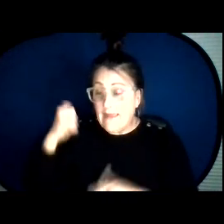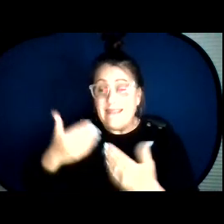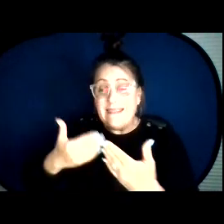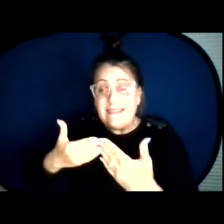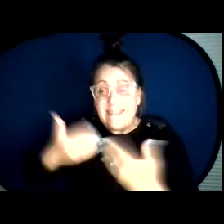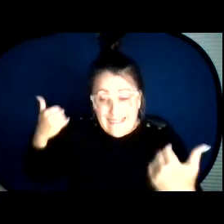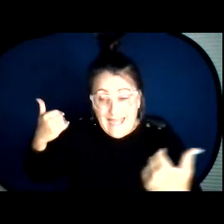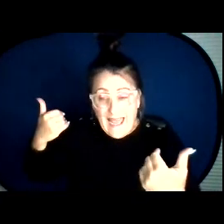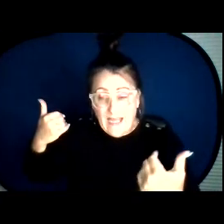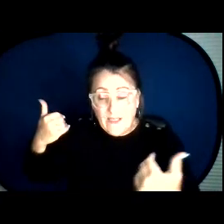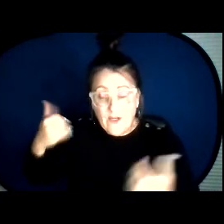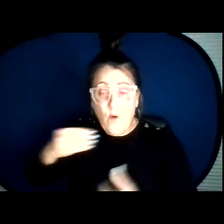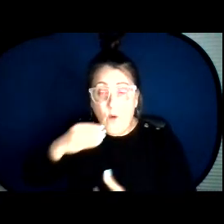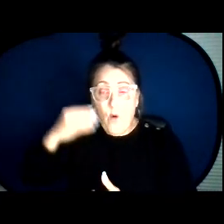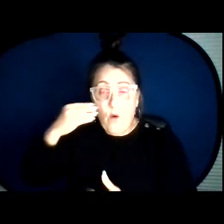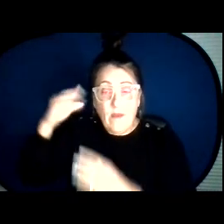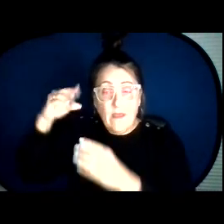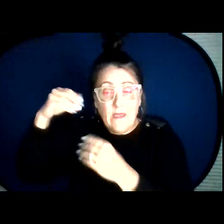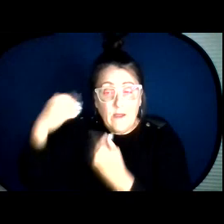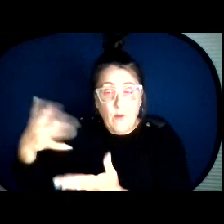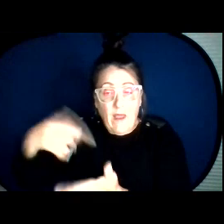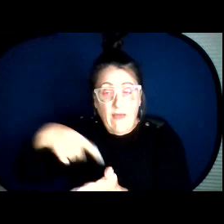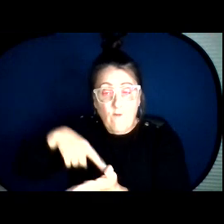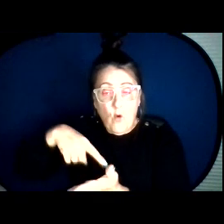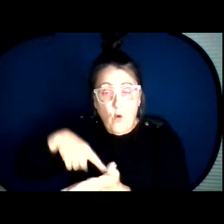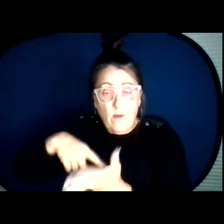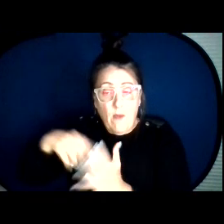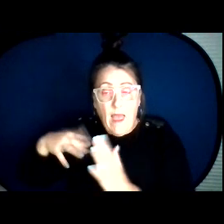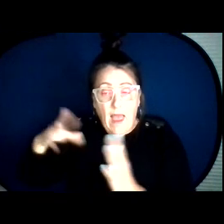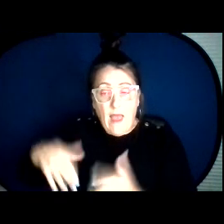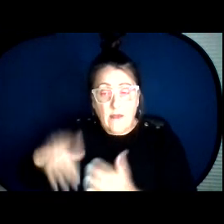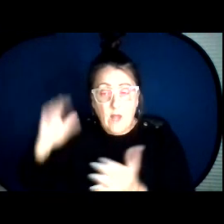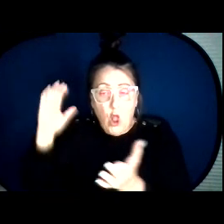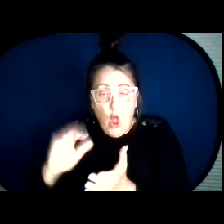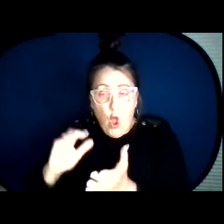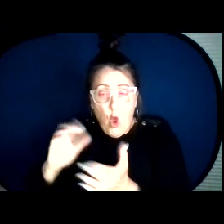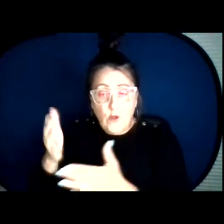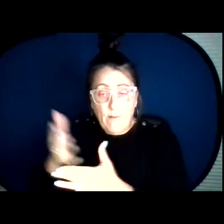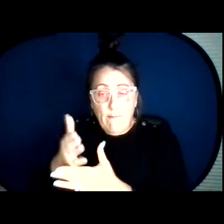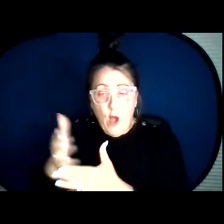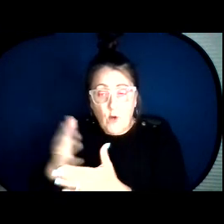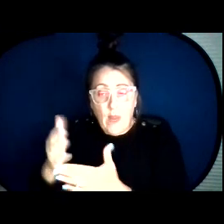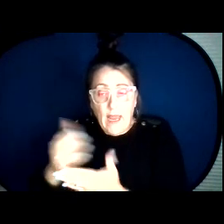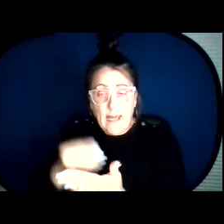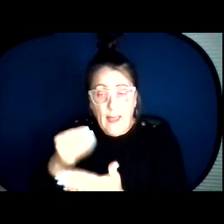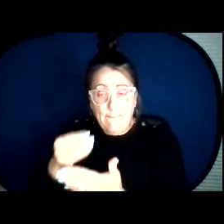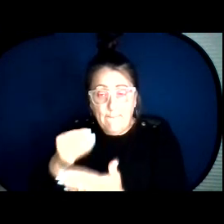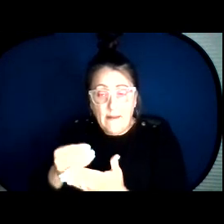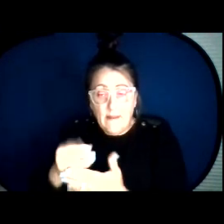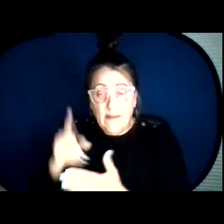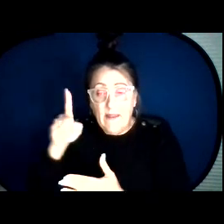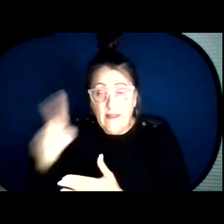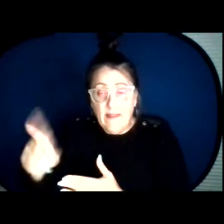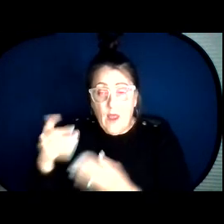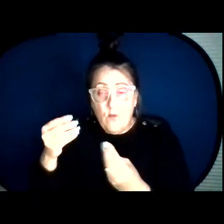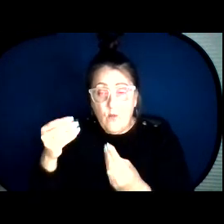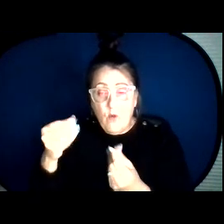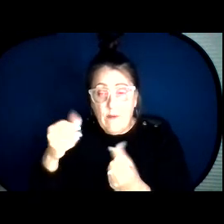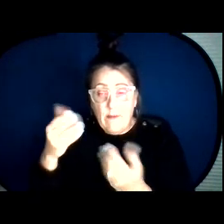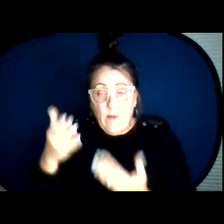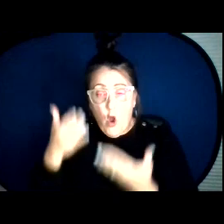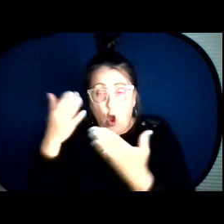capable of providing affordable housing to a person or family of low to moderate income. Under Roberti, this property will be offered as a surplus